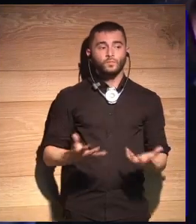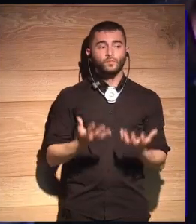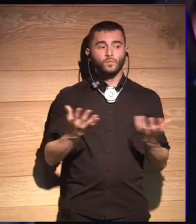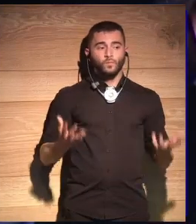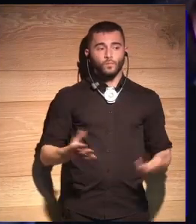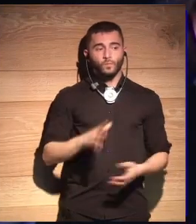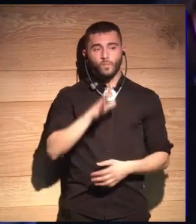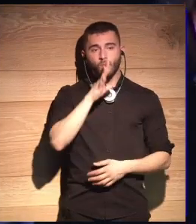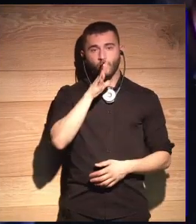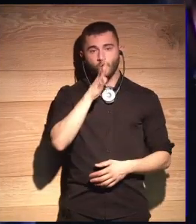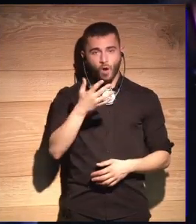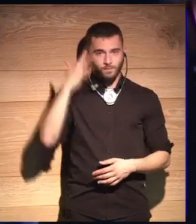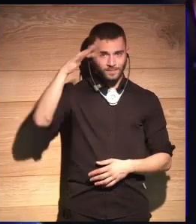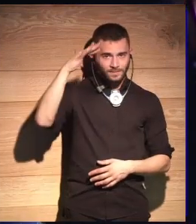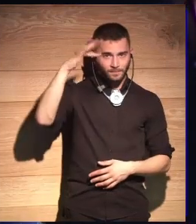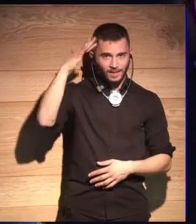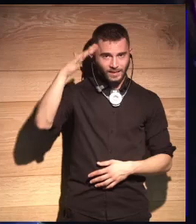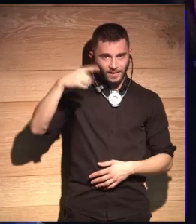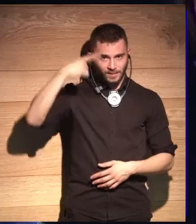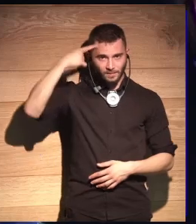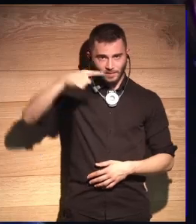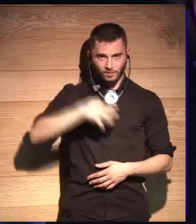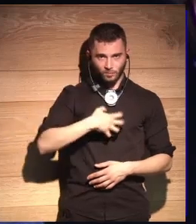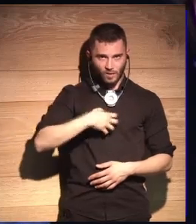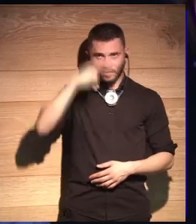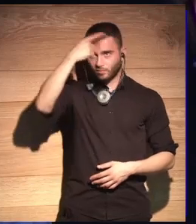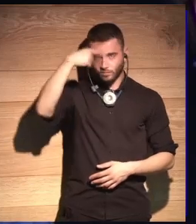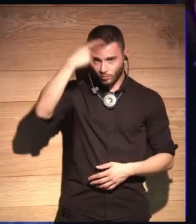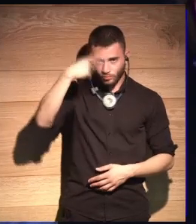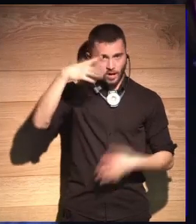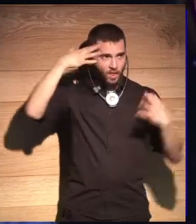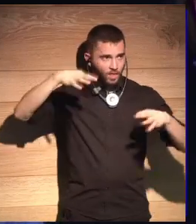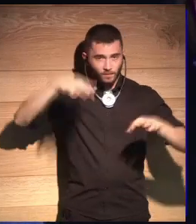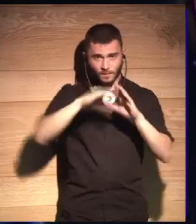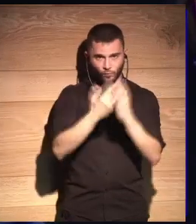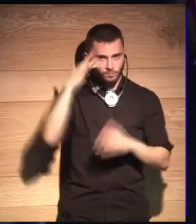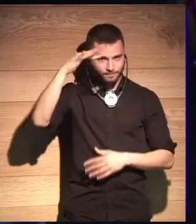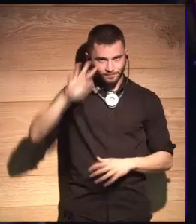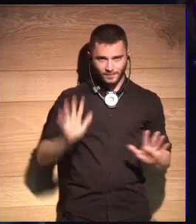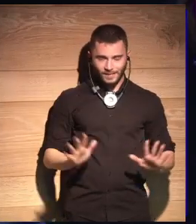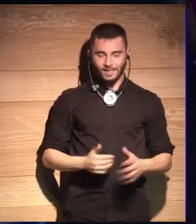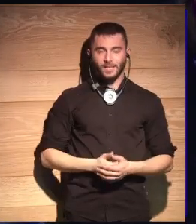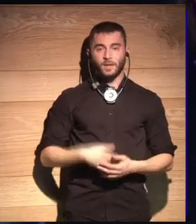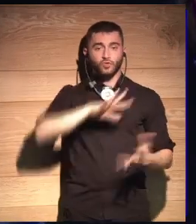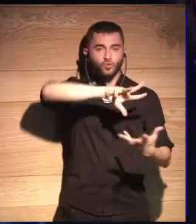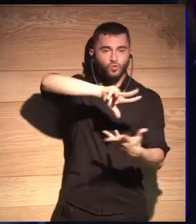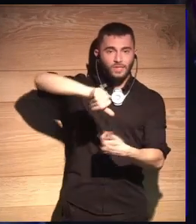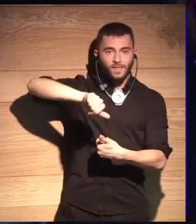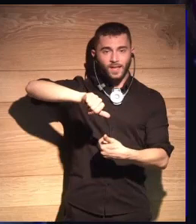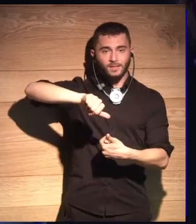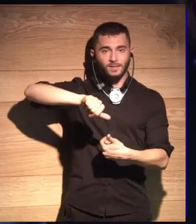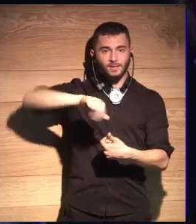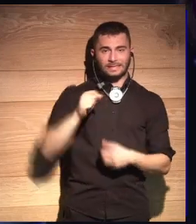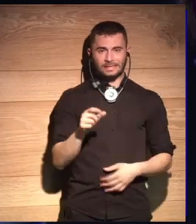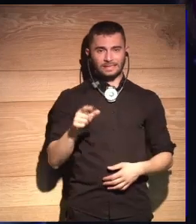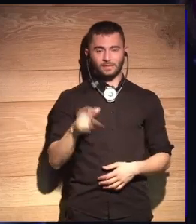cultural expectations about the world, and that that news often reinforces